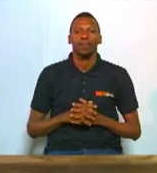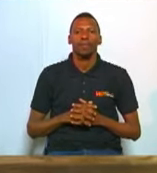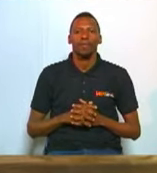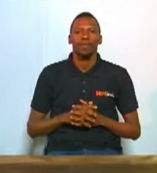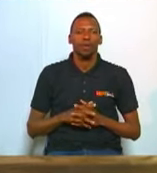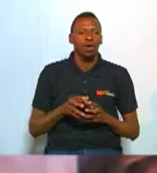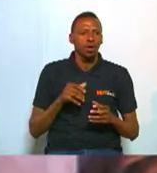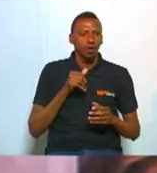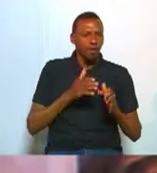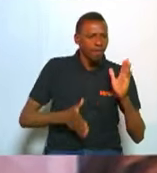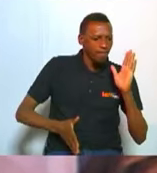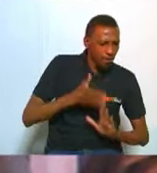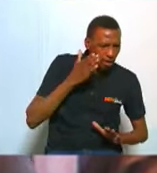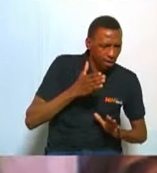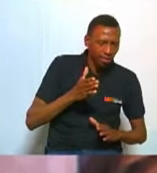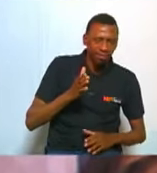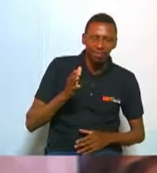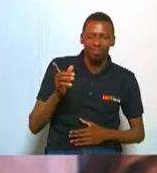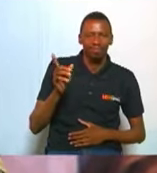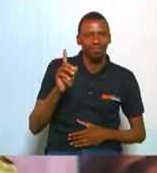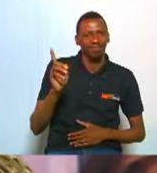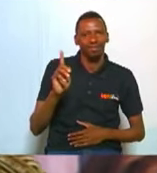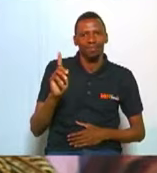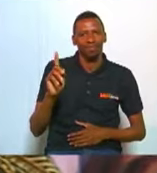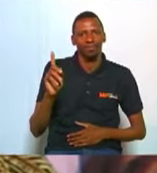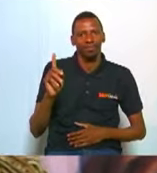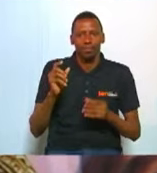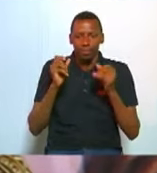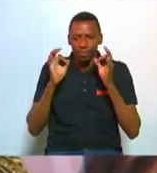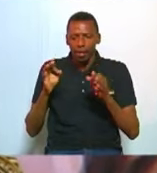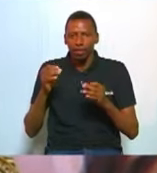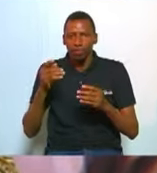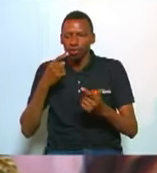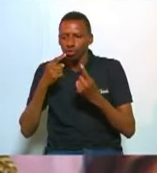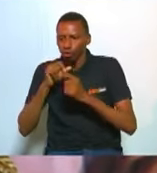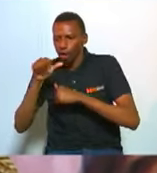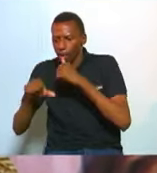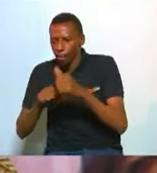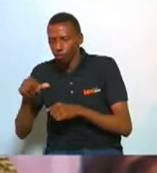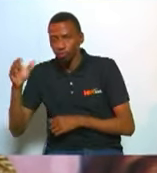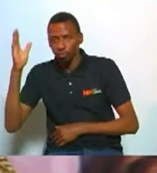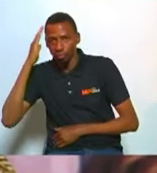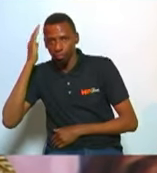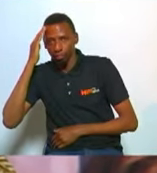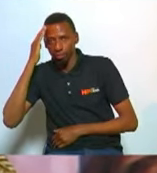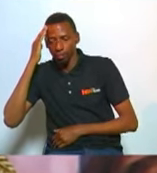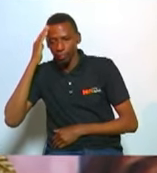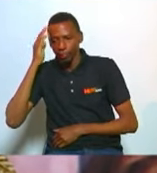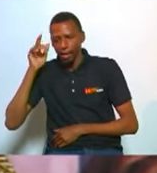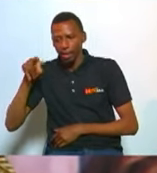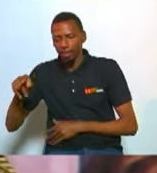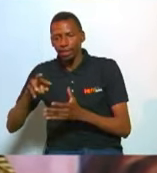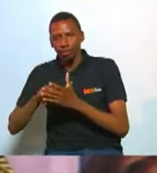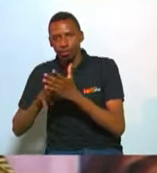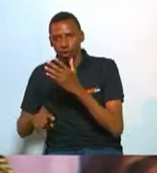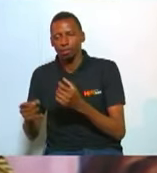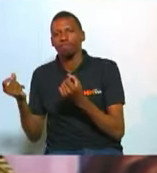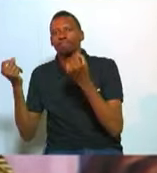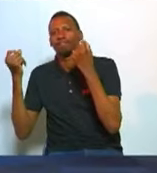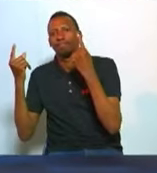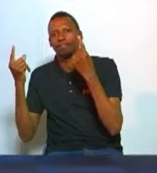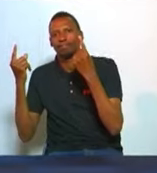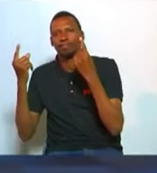Let's not rush on this. If we talk about knowledge, is understanding